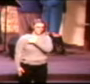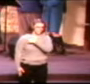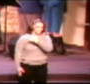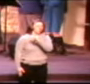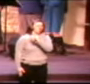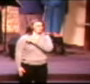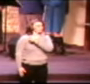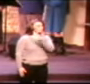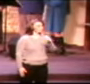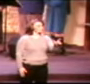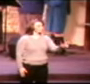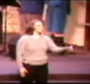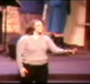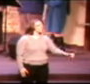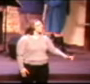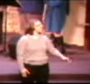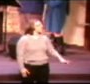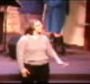us.